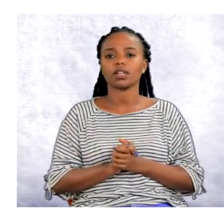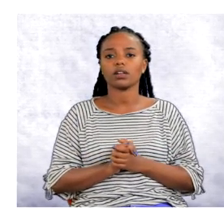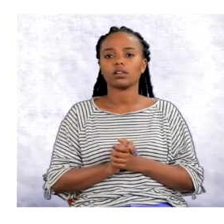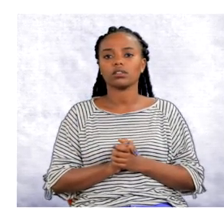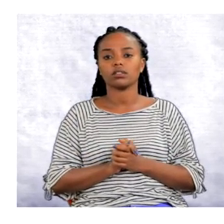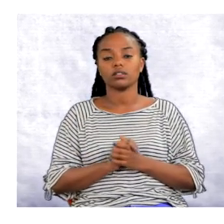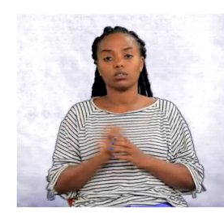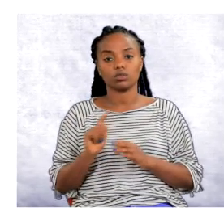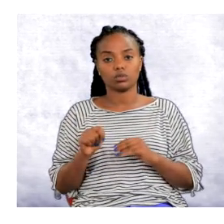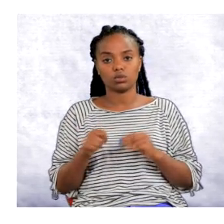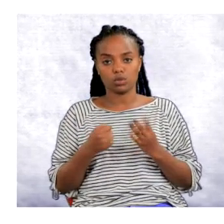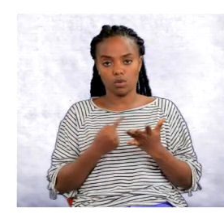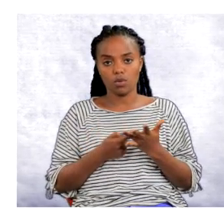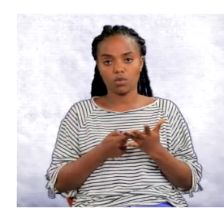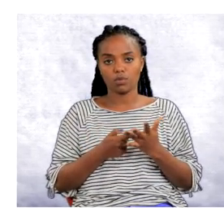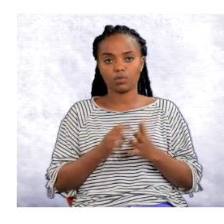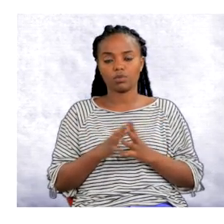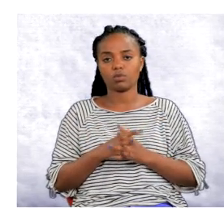So